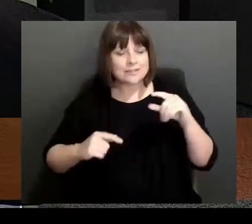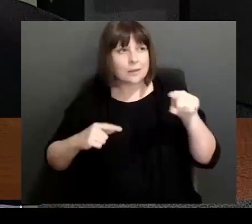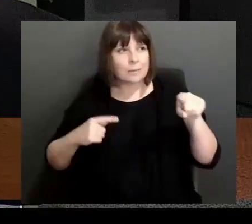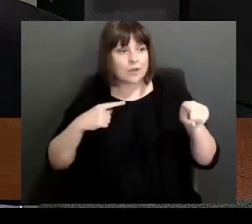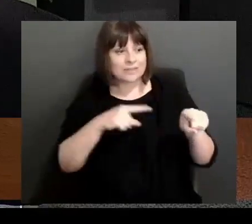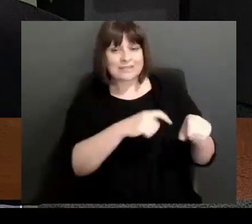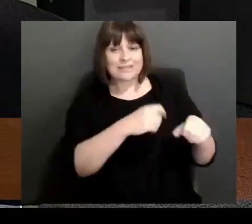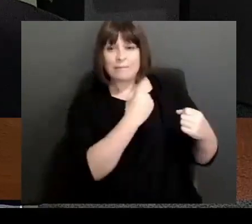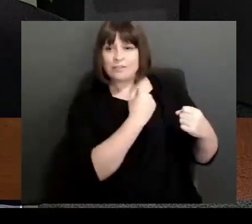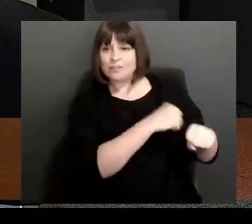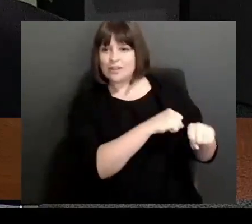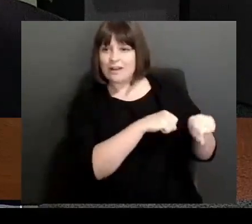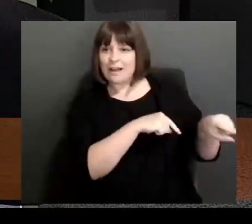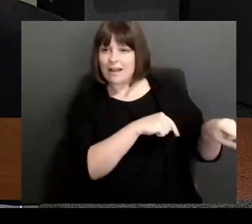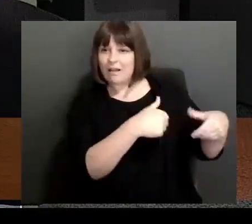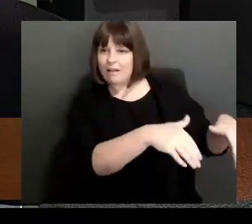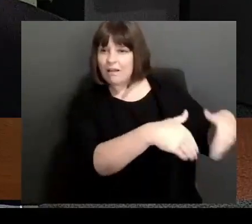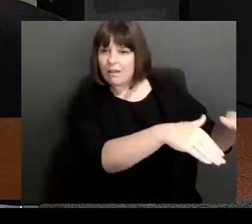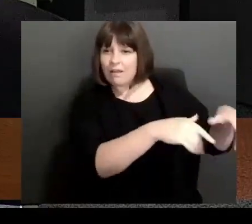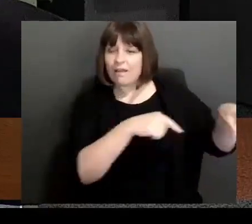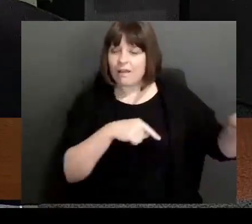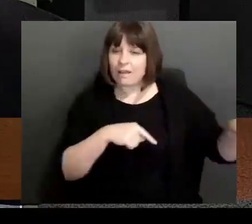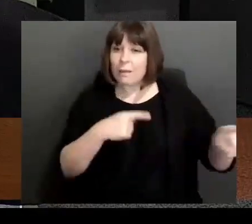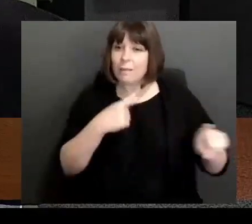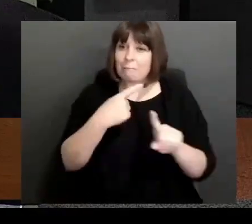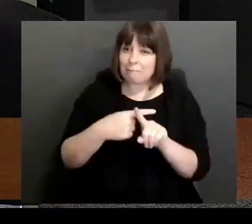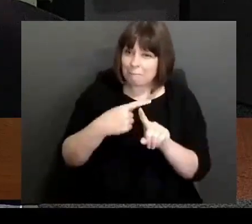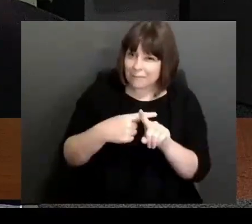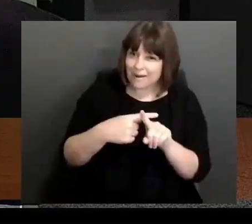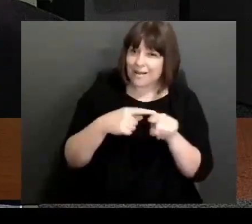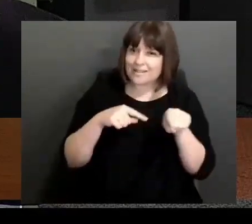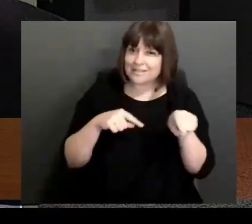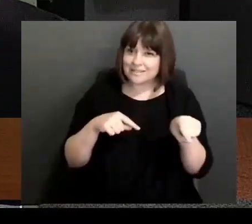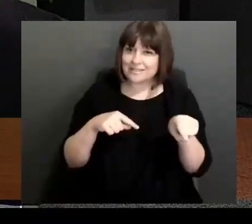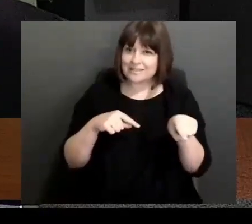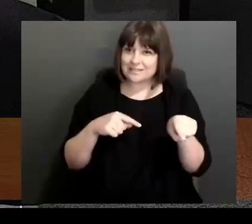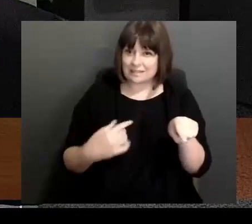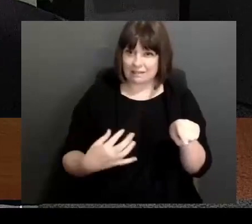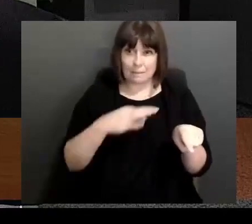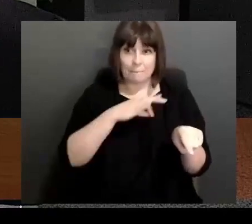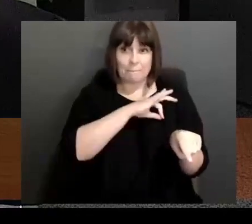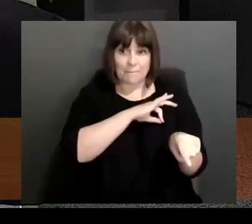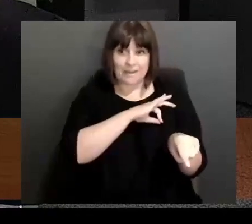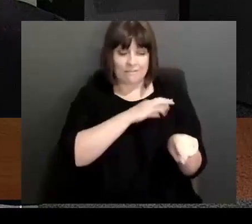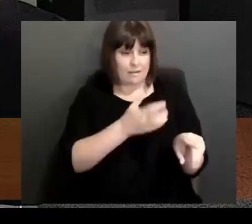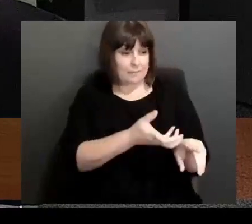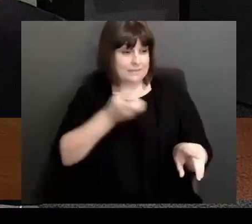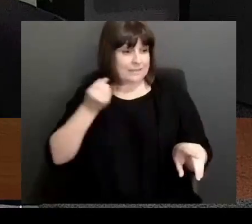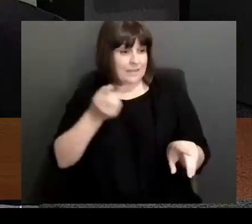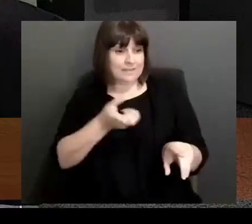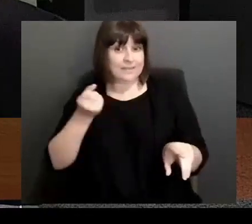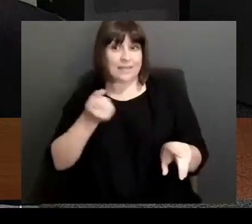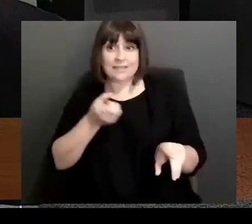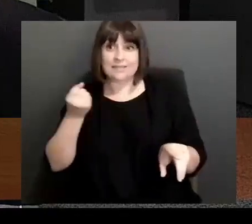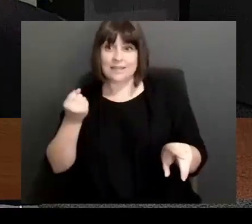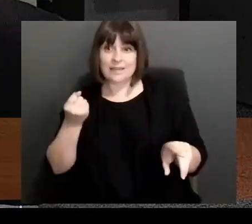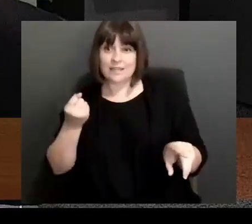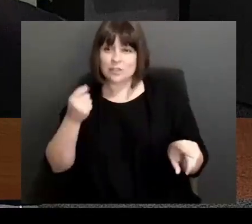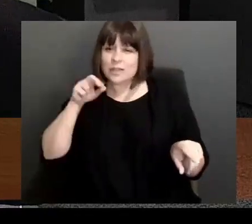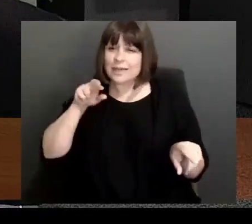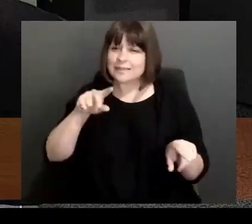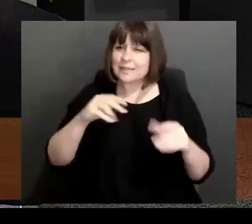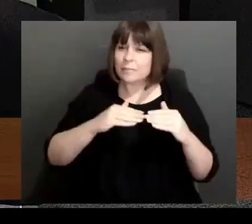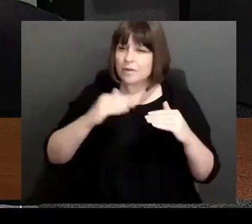time frame that the state has committed and taken the benefit of actually happening? Yes, I